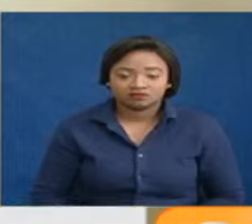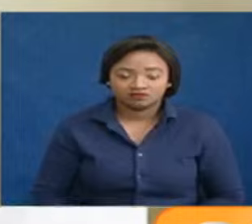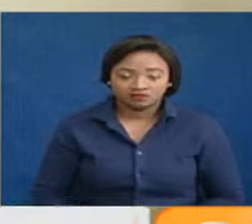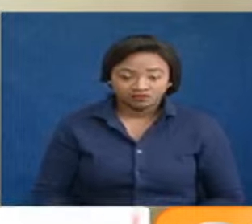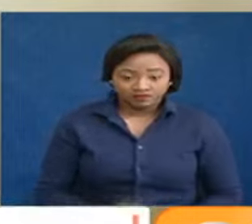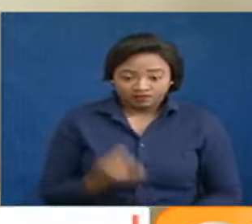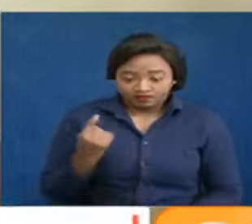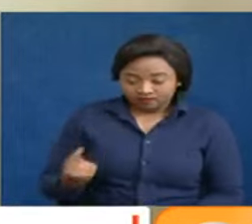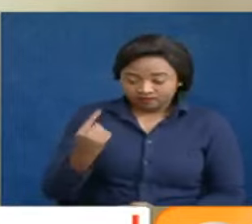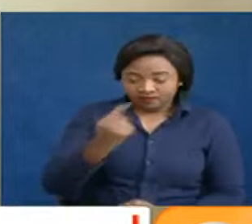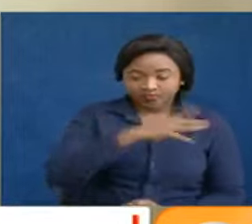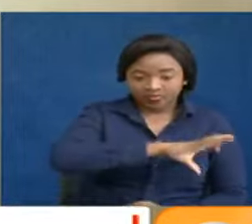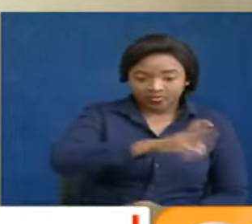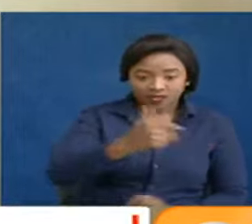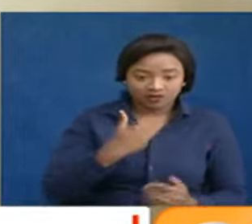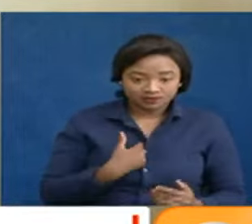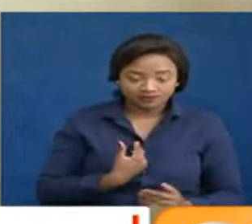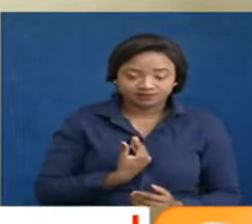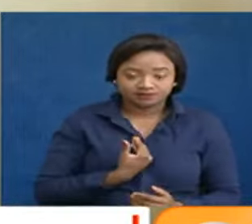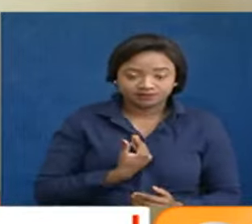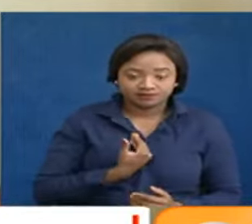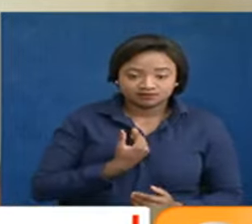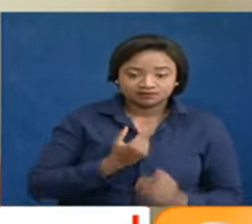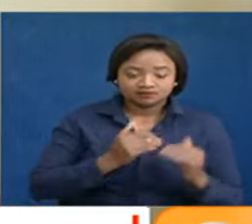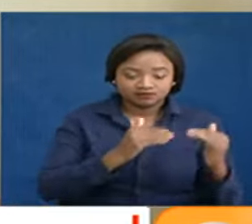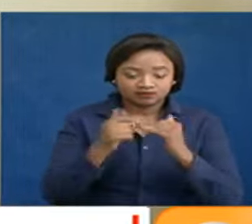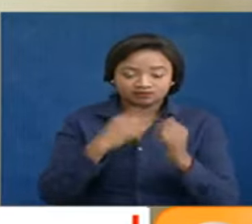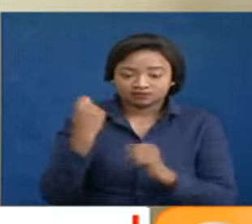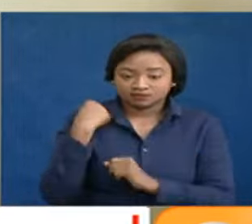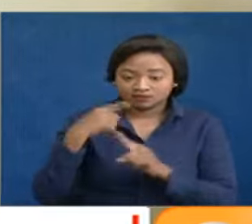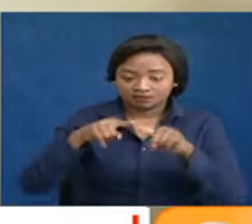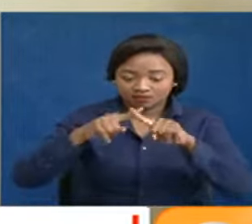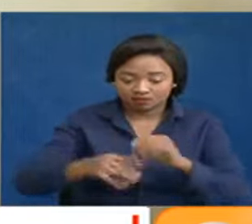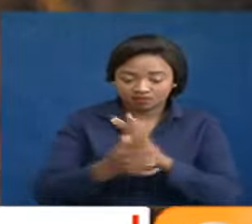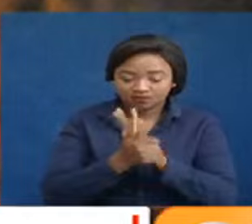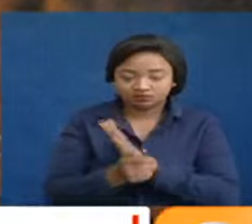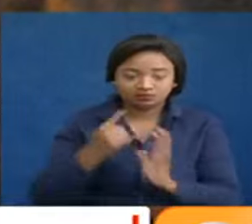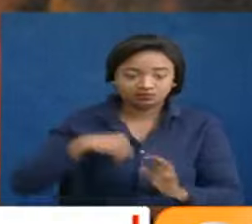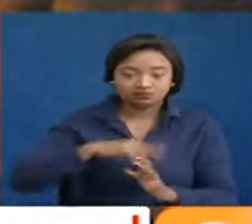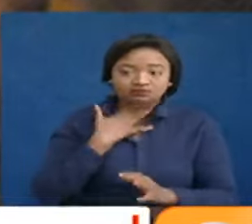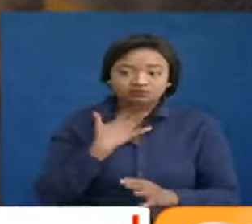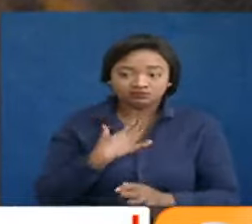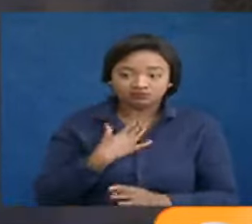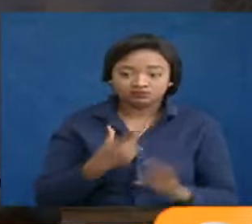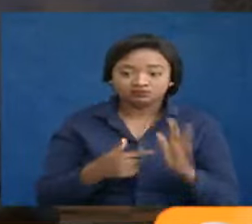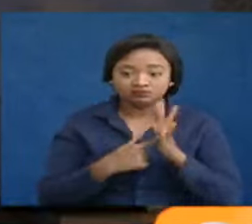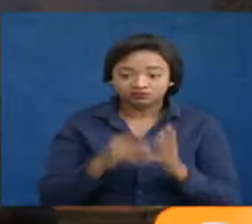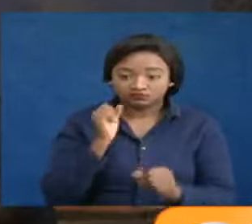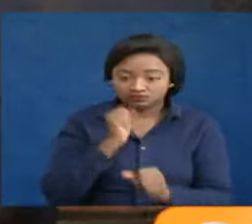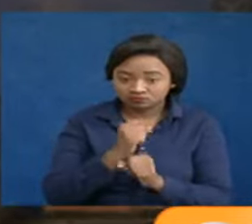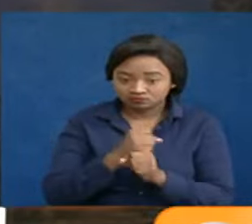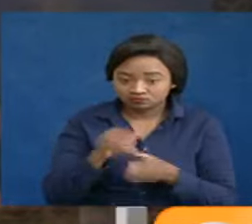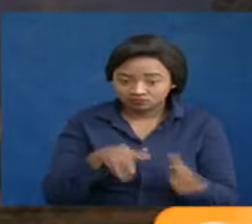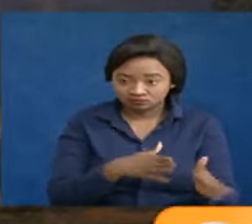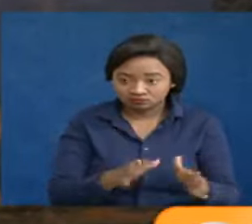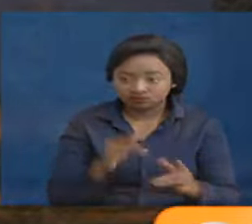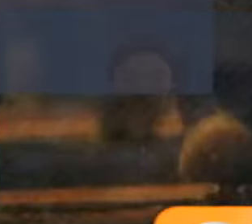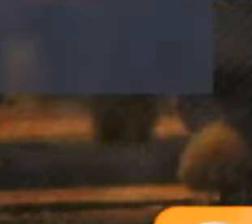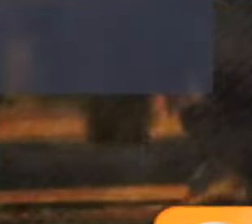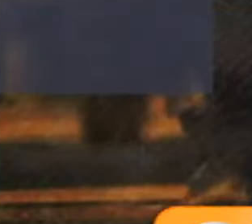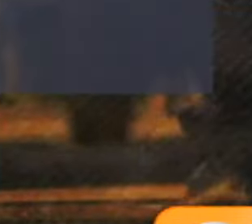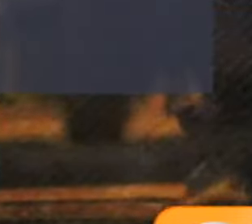so that every county gets equal numbers, depending on the type of skills that are there. Job opportunities pan across countries